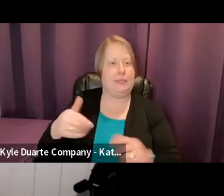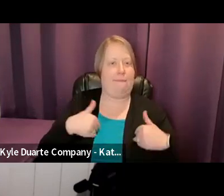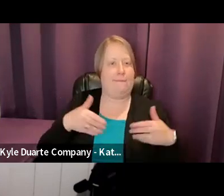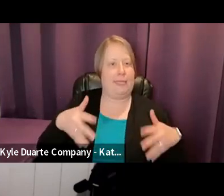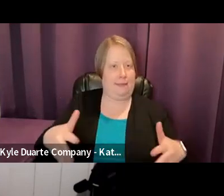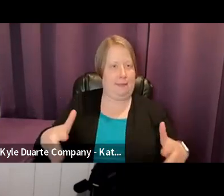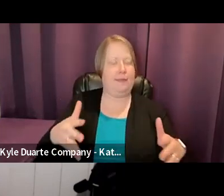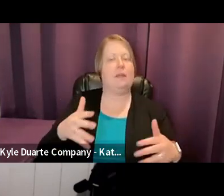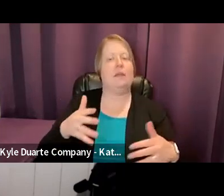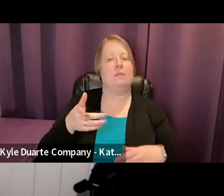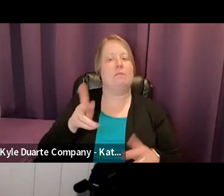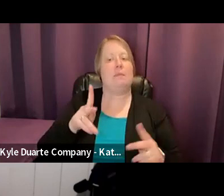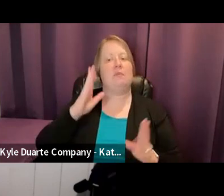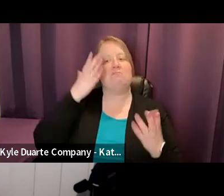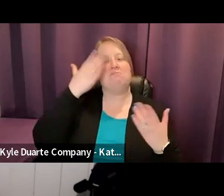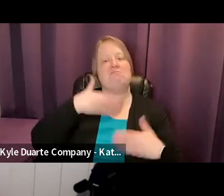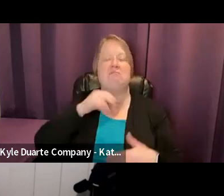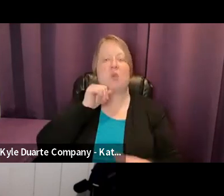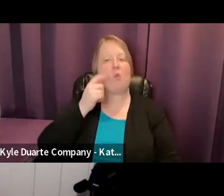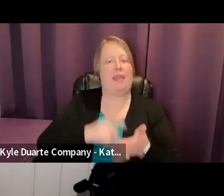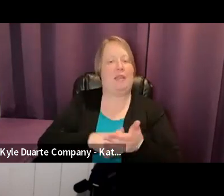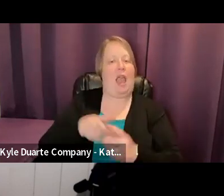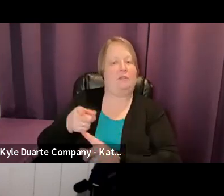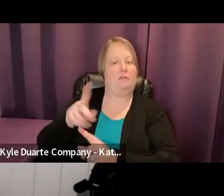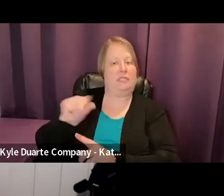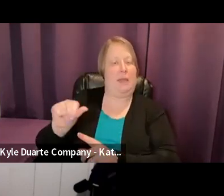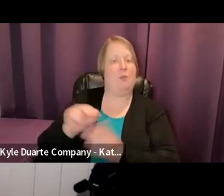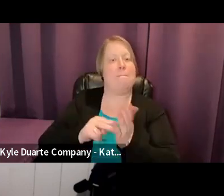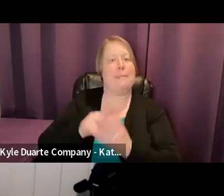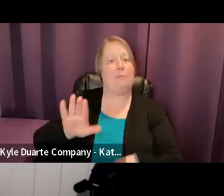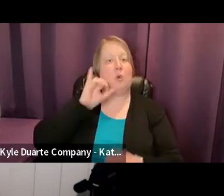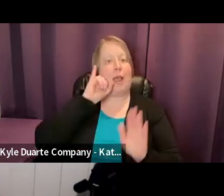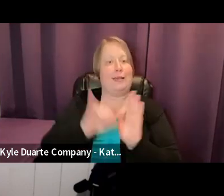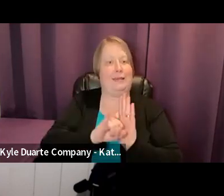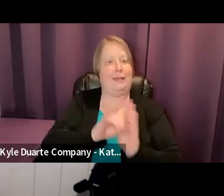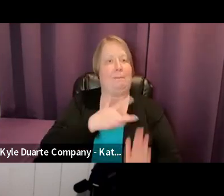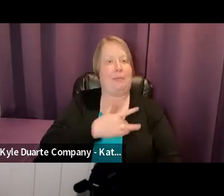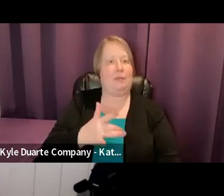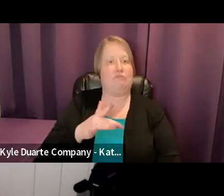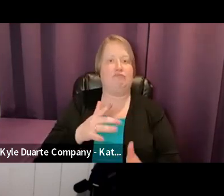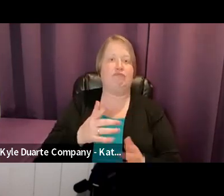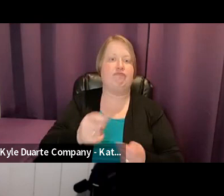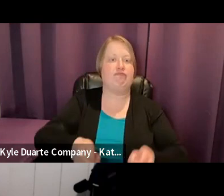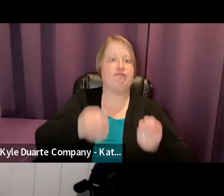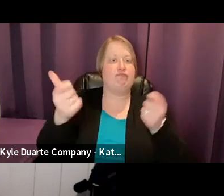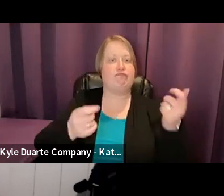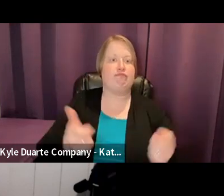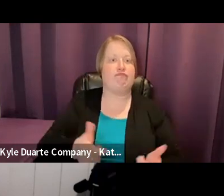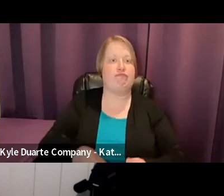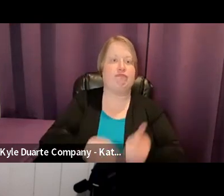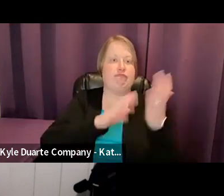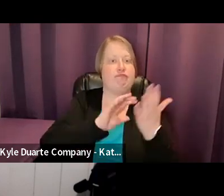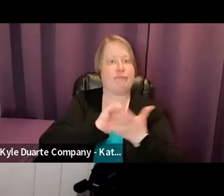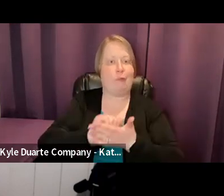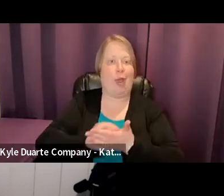they don't recognize her as disabled either. So her identity is often erased. And that has really kind